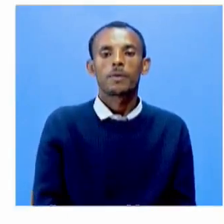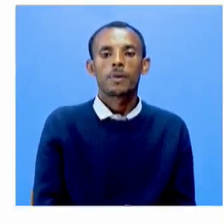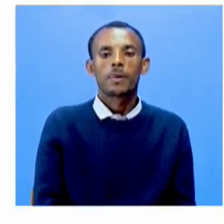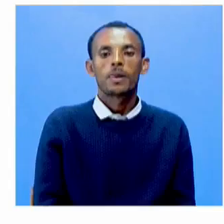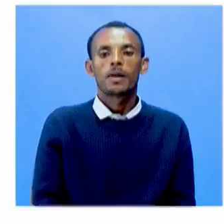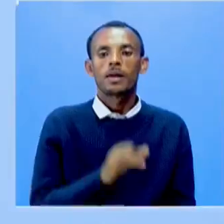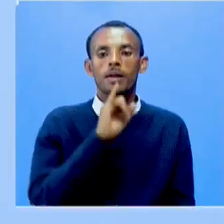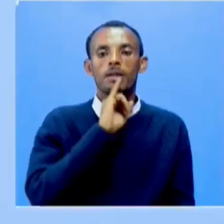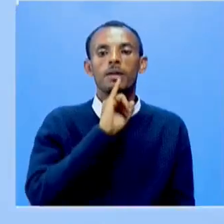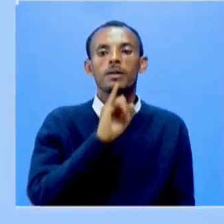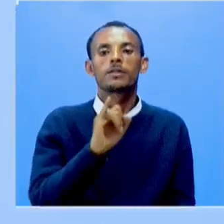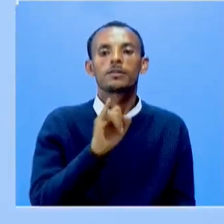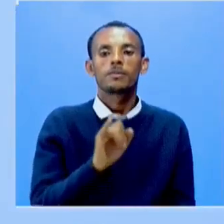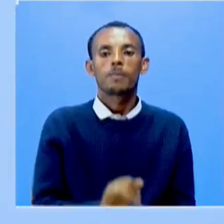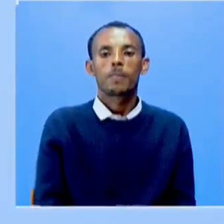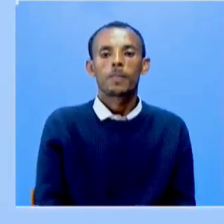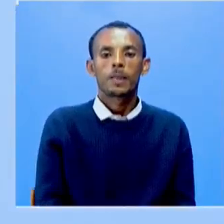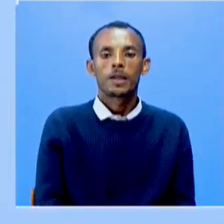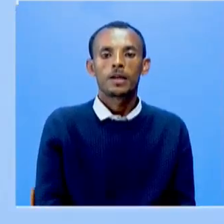is,